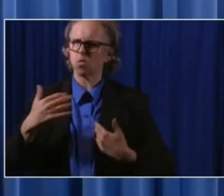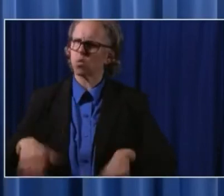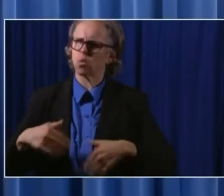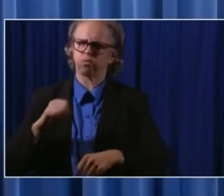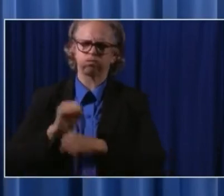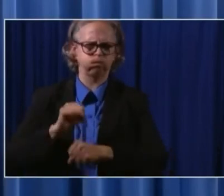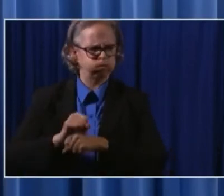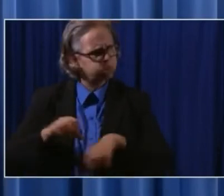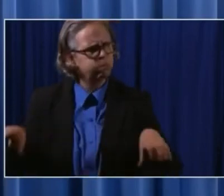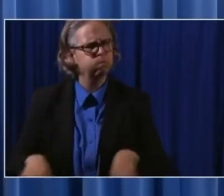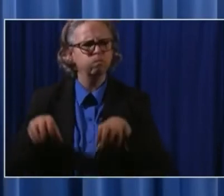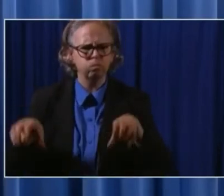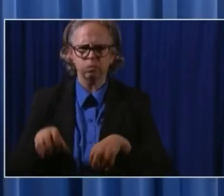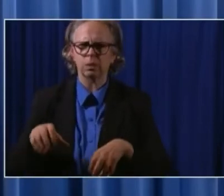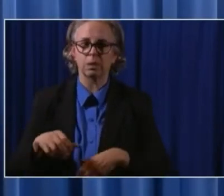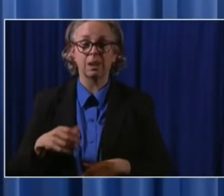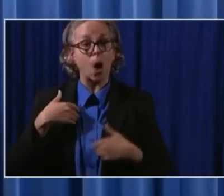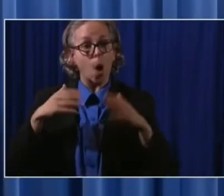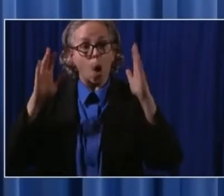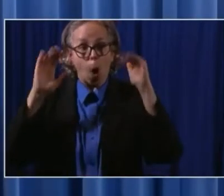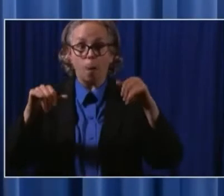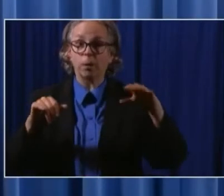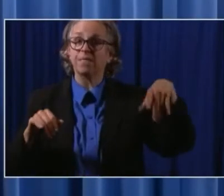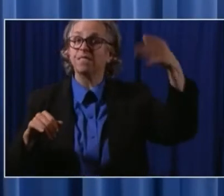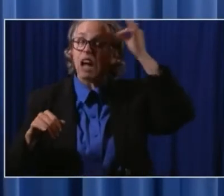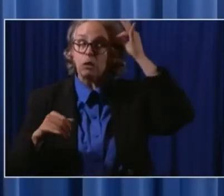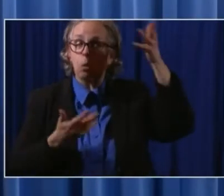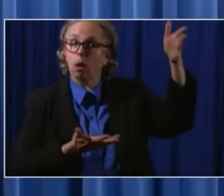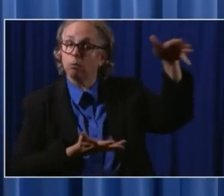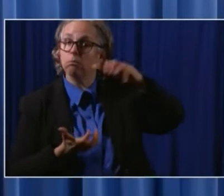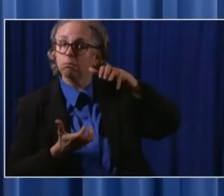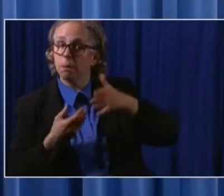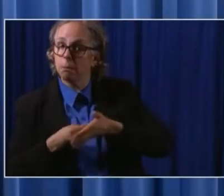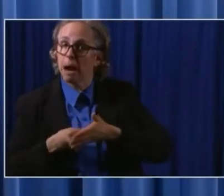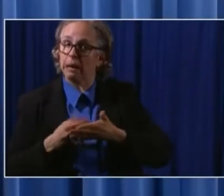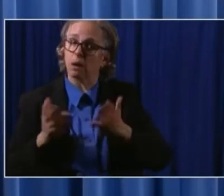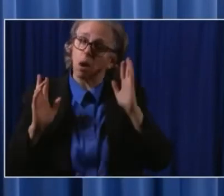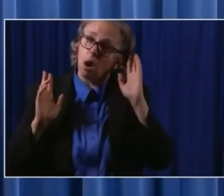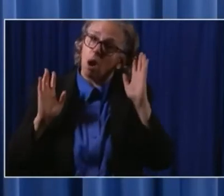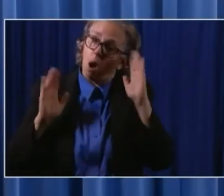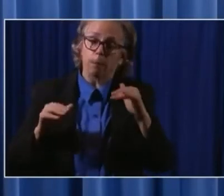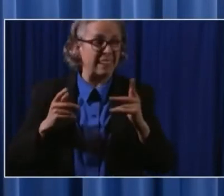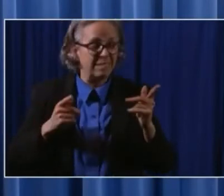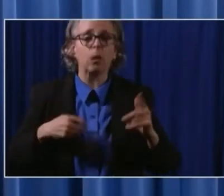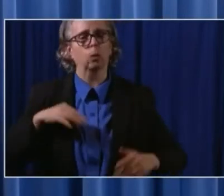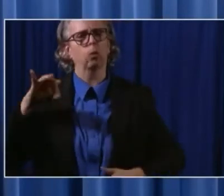We hope the federal government will pay for it, but if they don't, then we will have to do that ourselves.